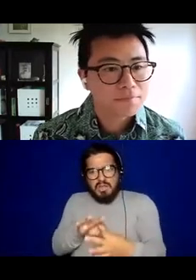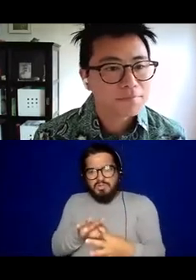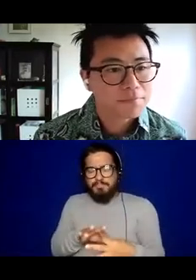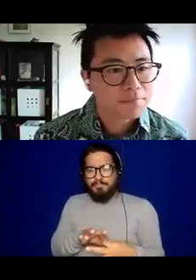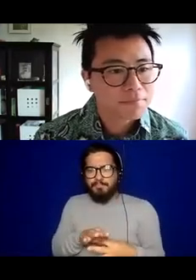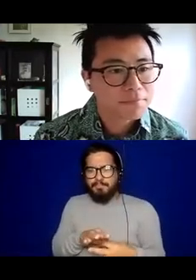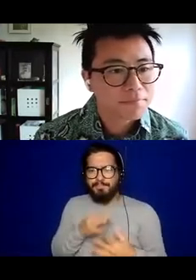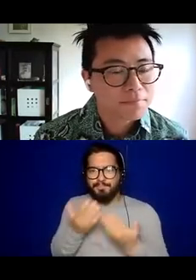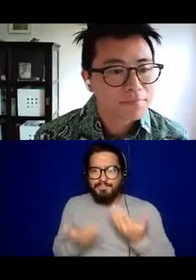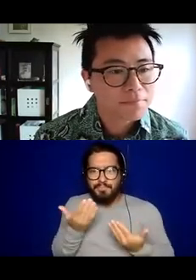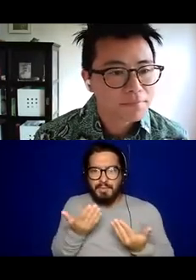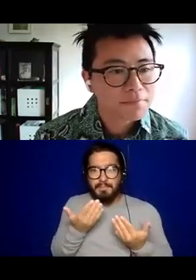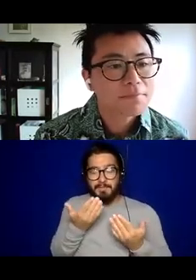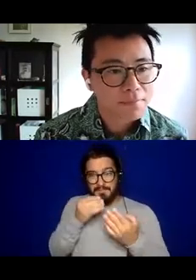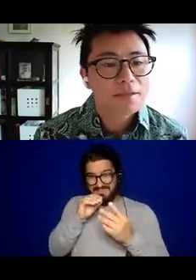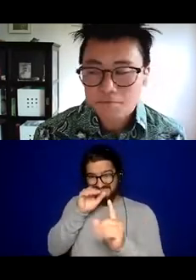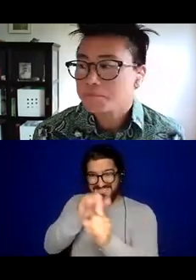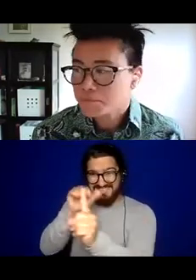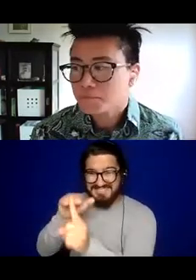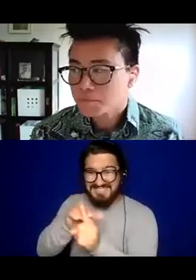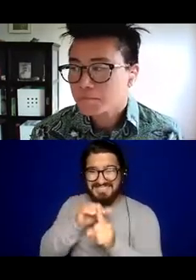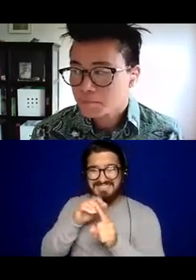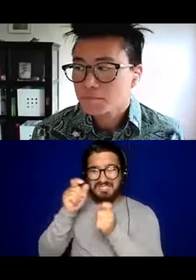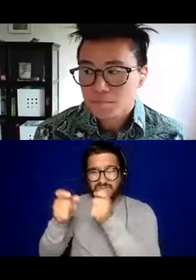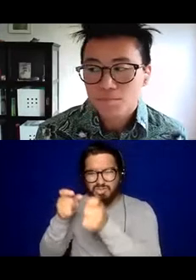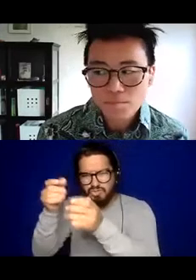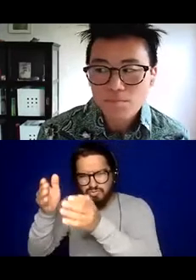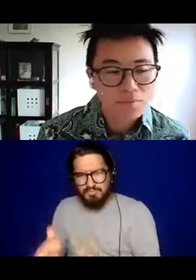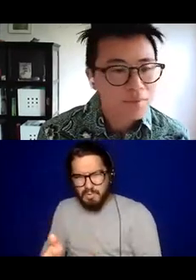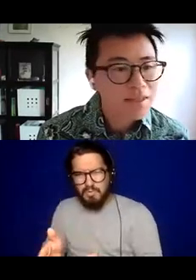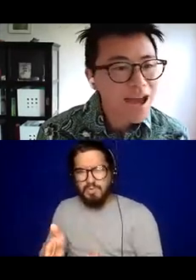touch outreach to our supporters, and just kind of